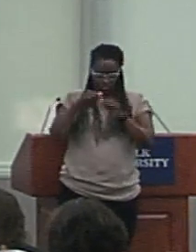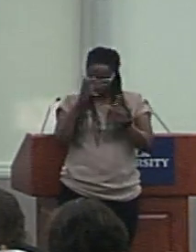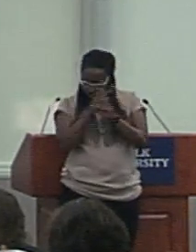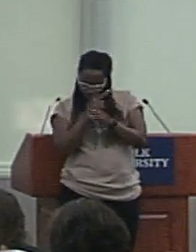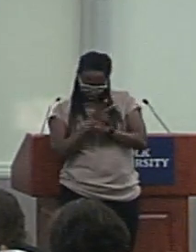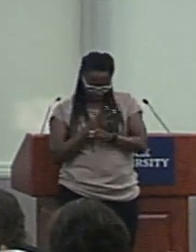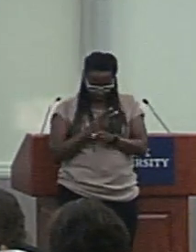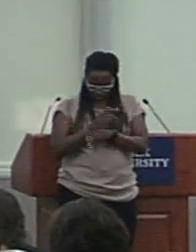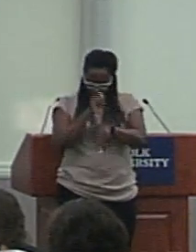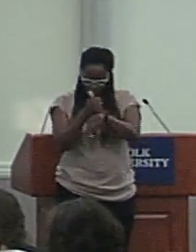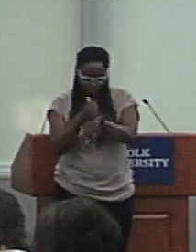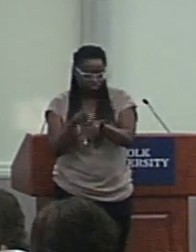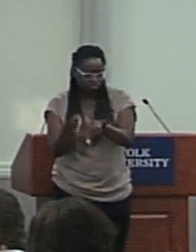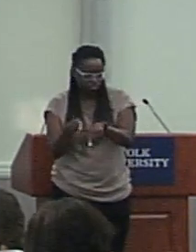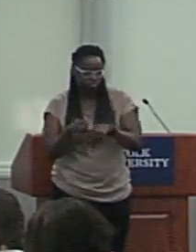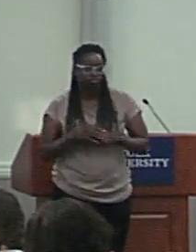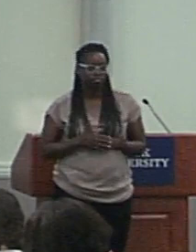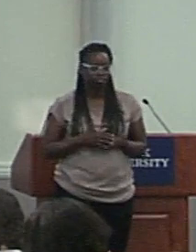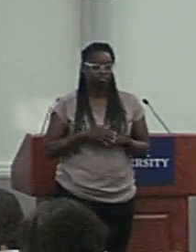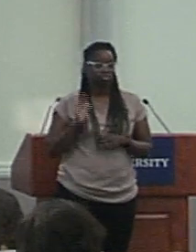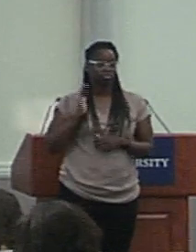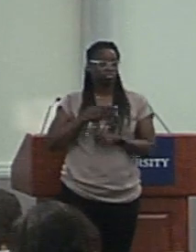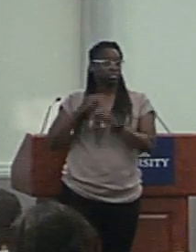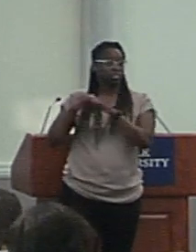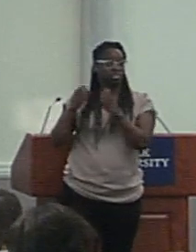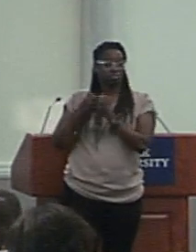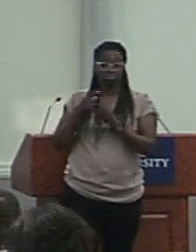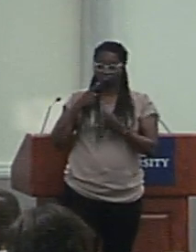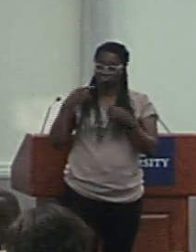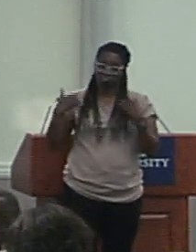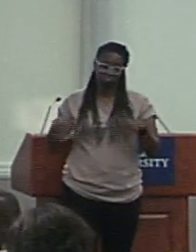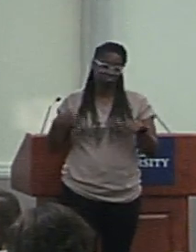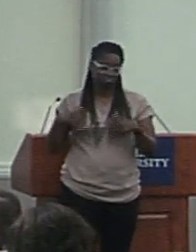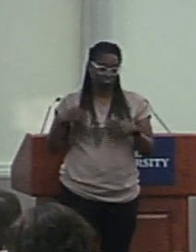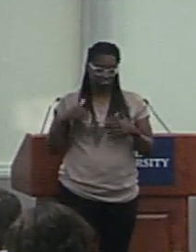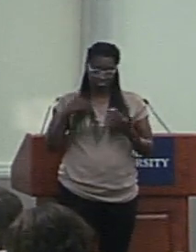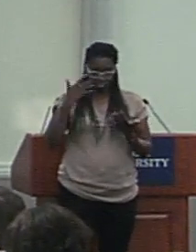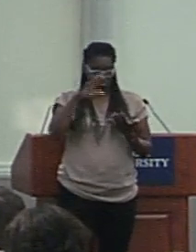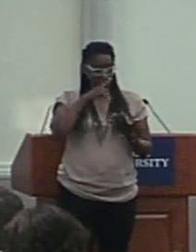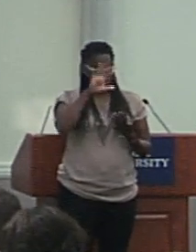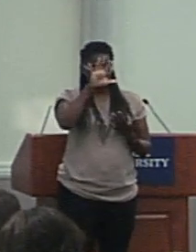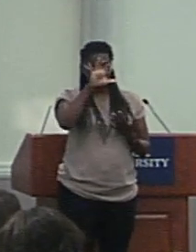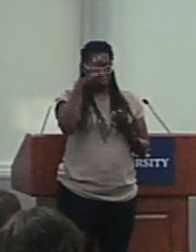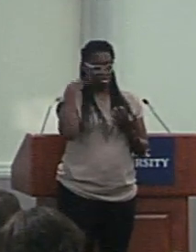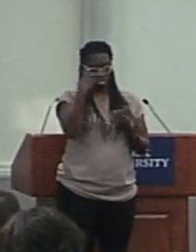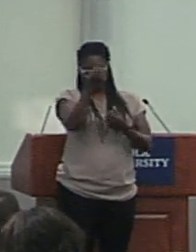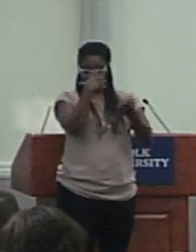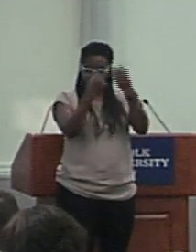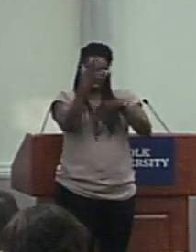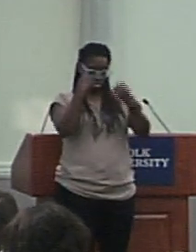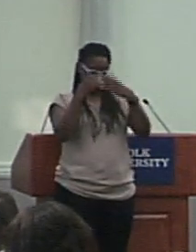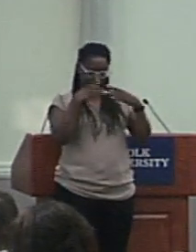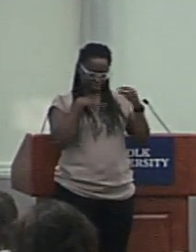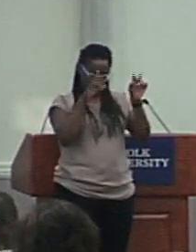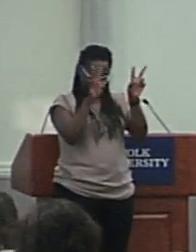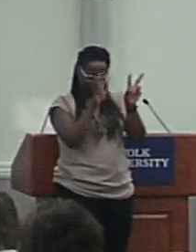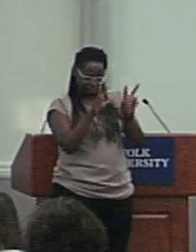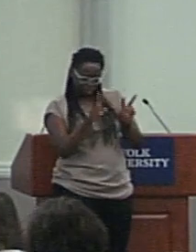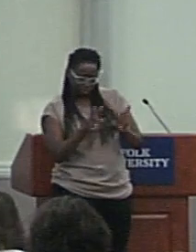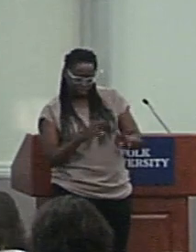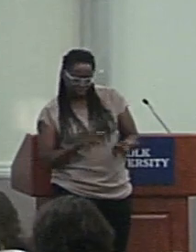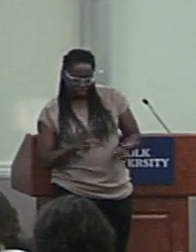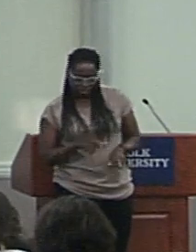hundreds of, Sarah reviewed 500 applications one year. So it was a ton of work, but we're moving forward with the outdoor dining